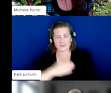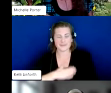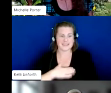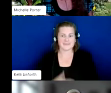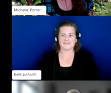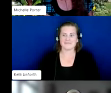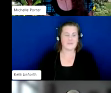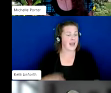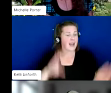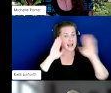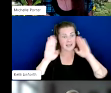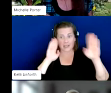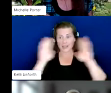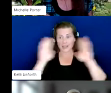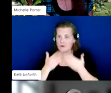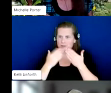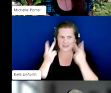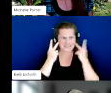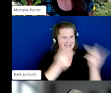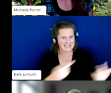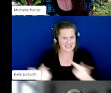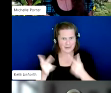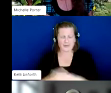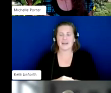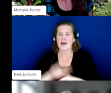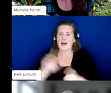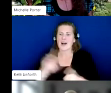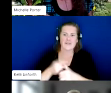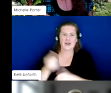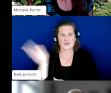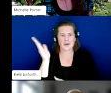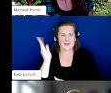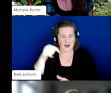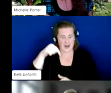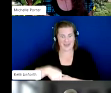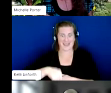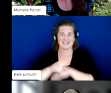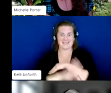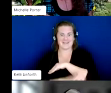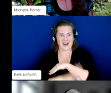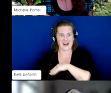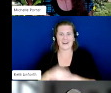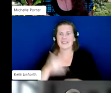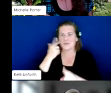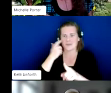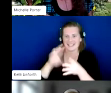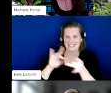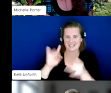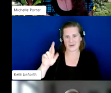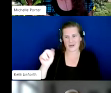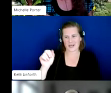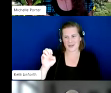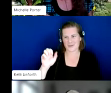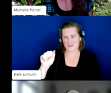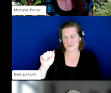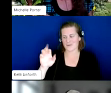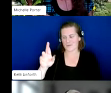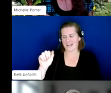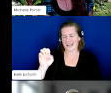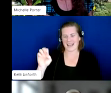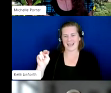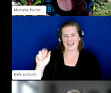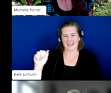Hi, everybody. It's nice to see you all today for our first webinar of the new season. As Ryan said, I'm the Executive Director of